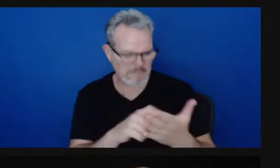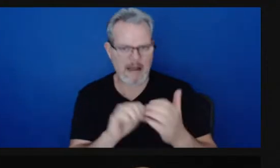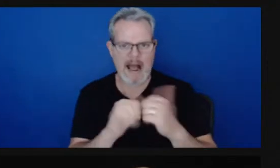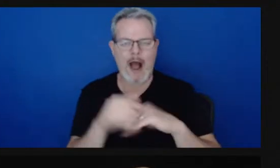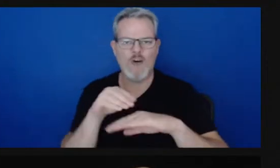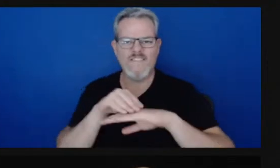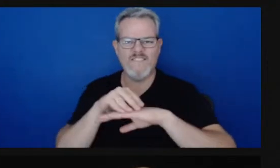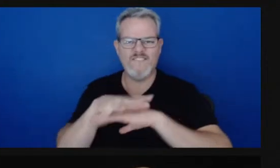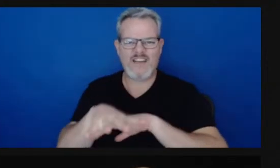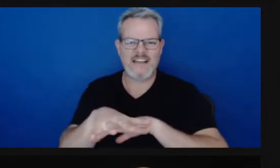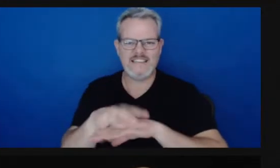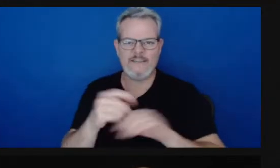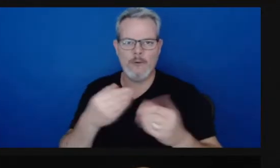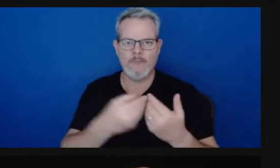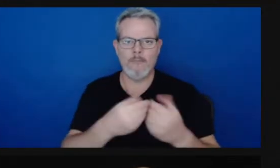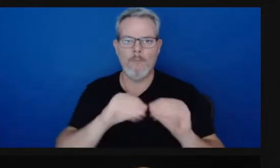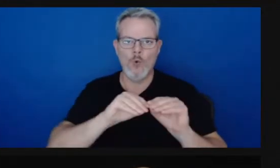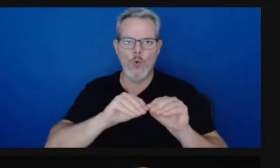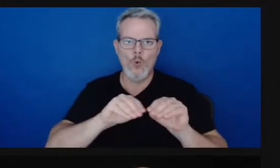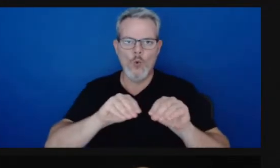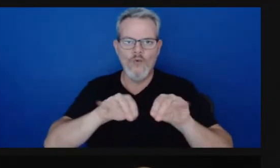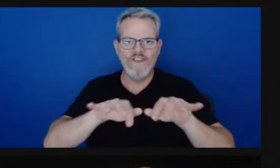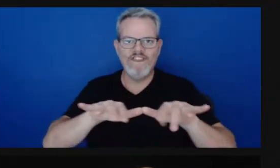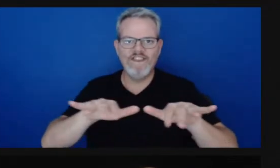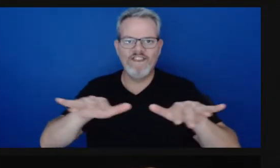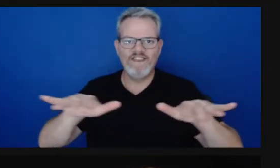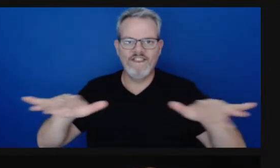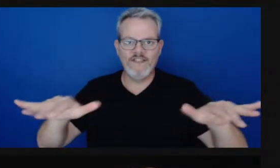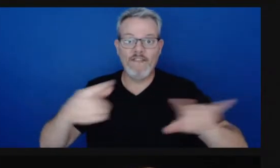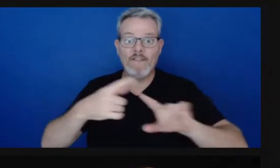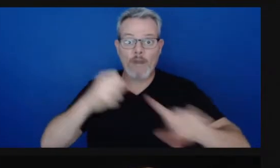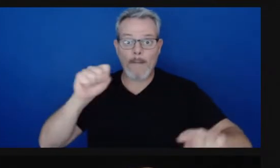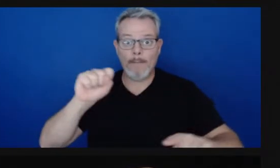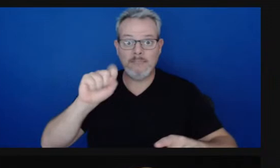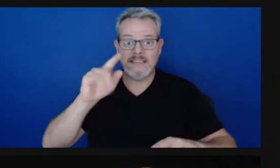away from the summit, and now it's more consistent at the summit as well.